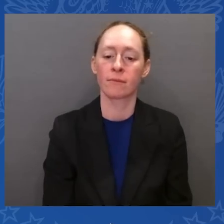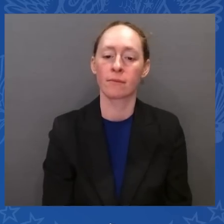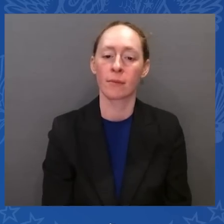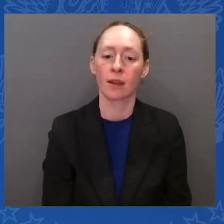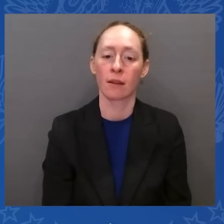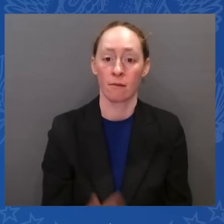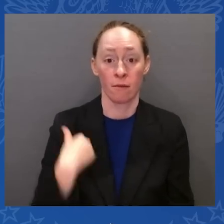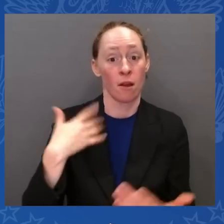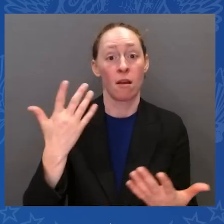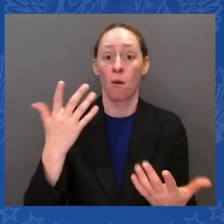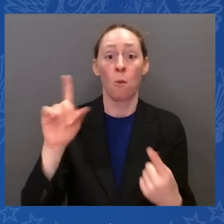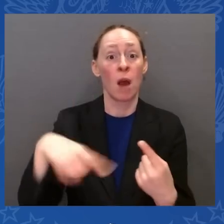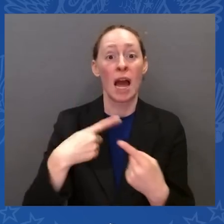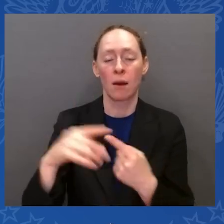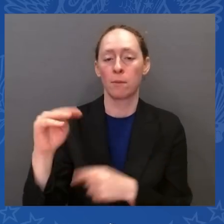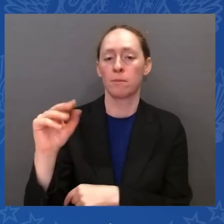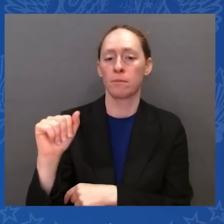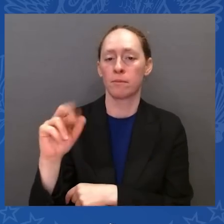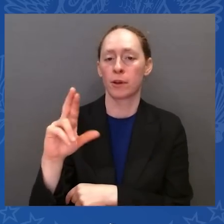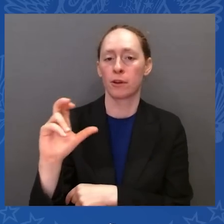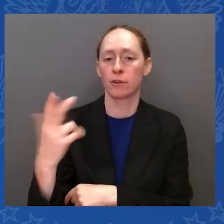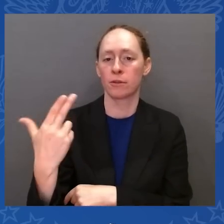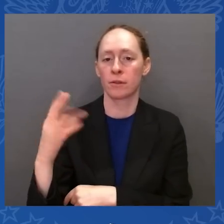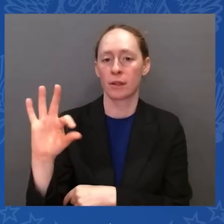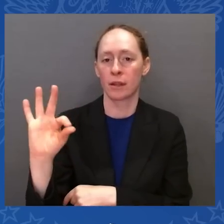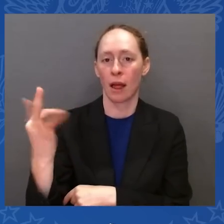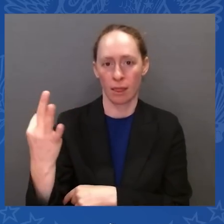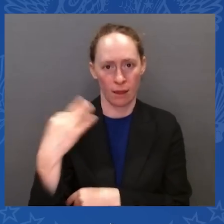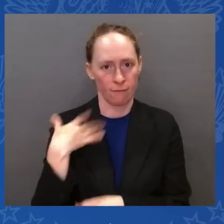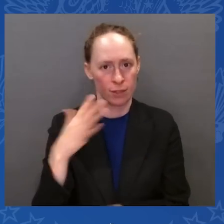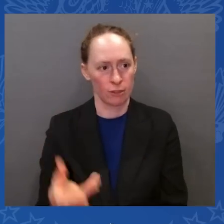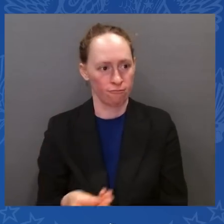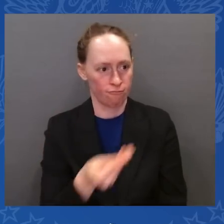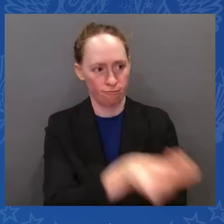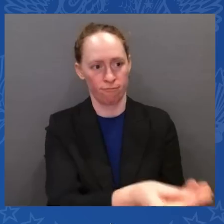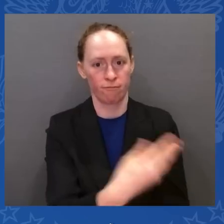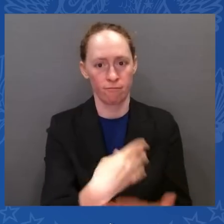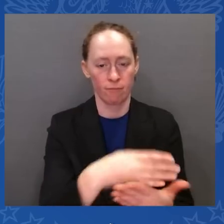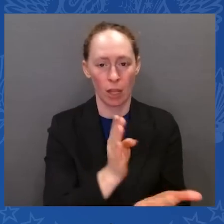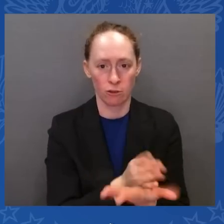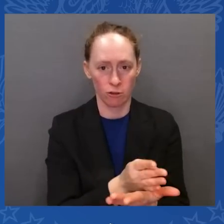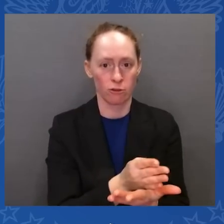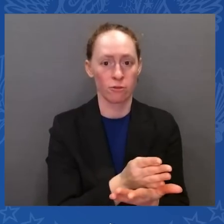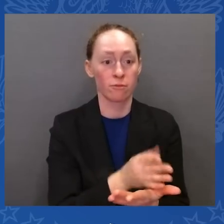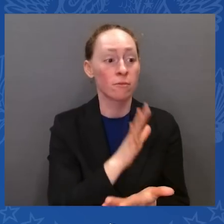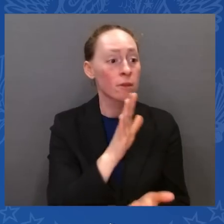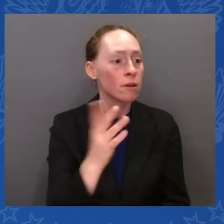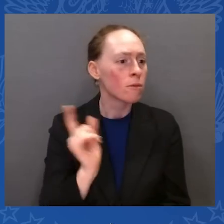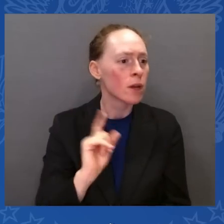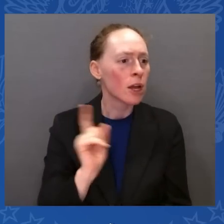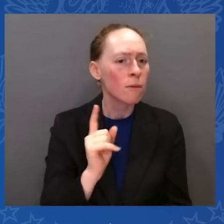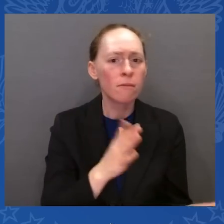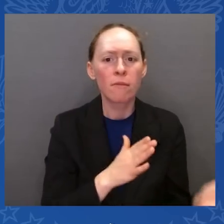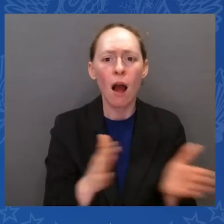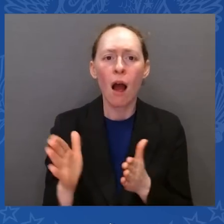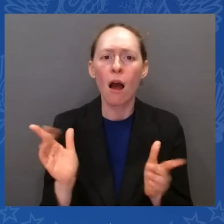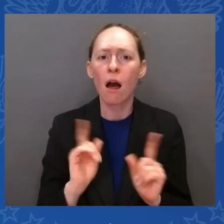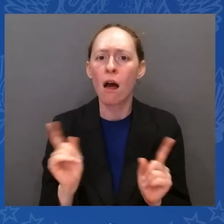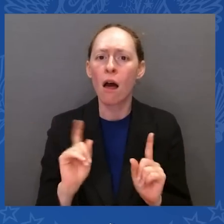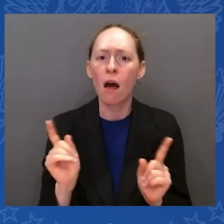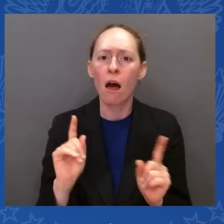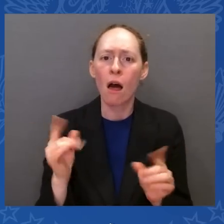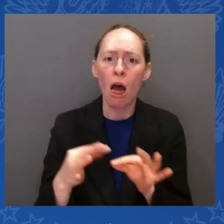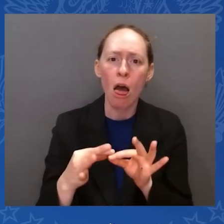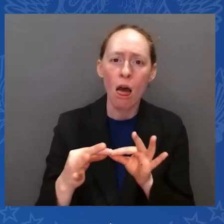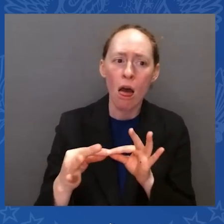out, but I think you all remember my saying that. I submitted my budget on March the 9th in detail. He